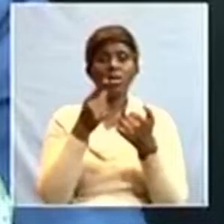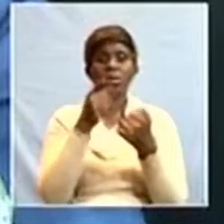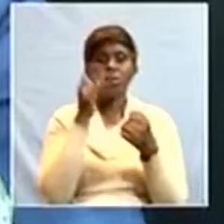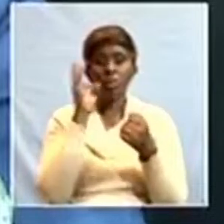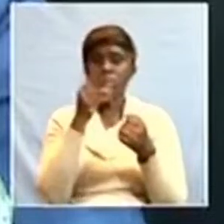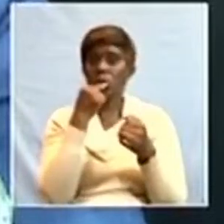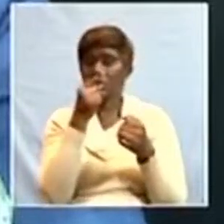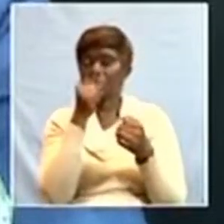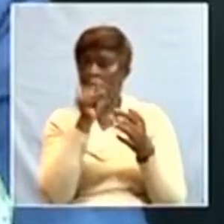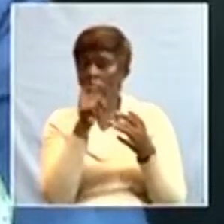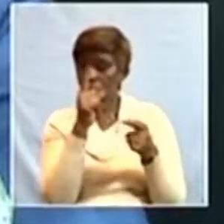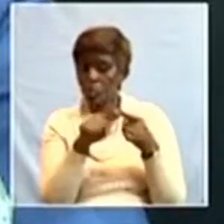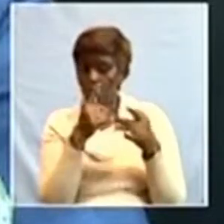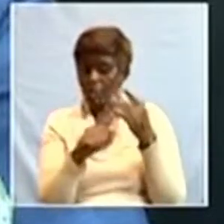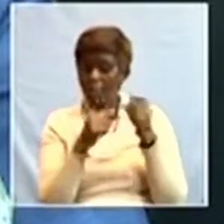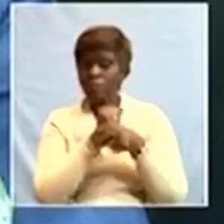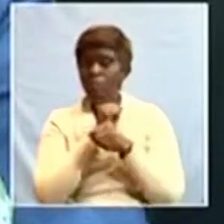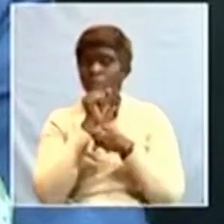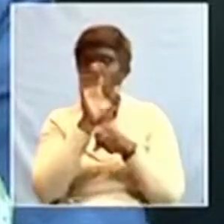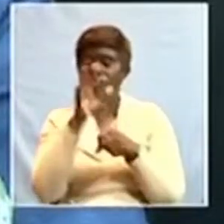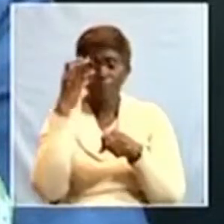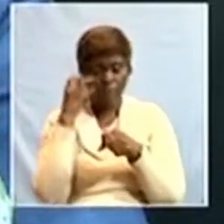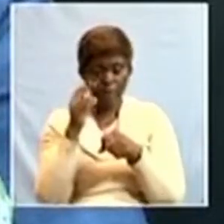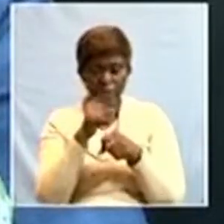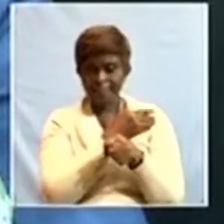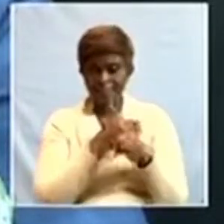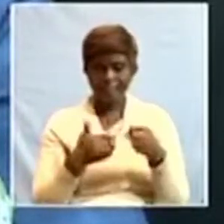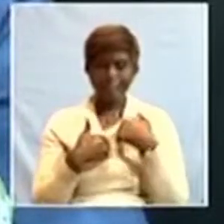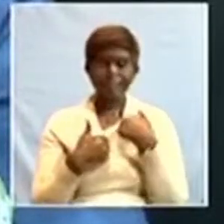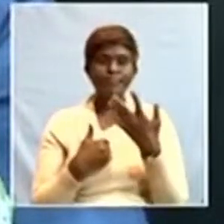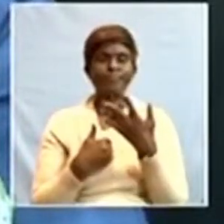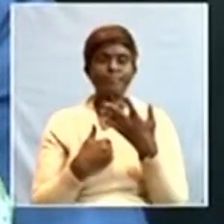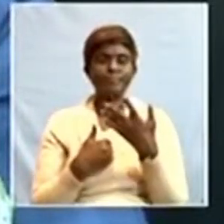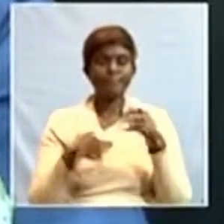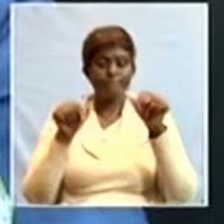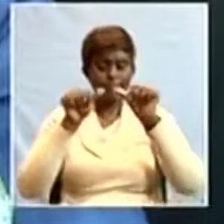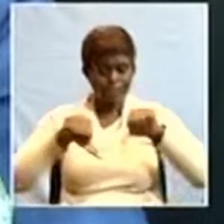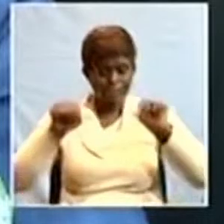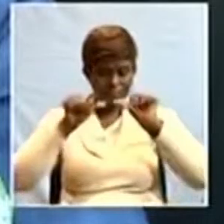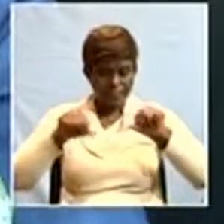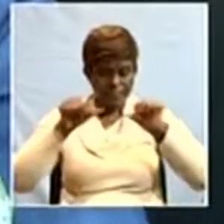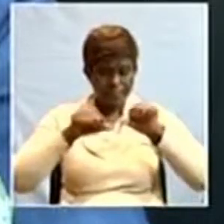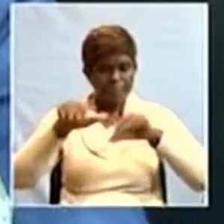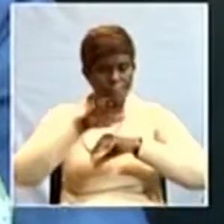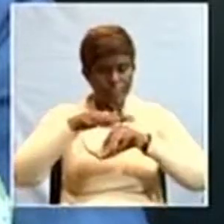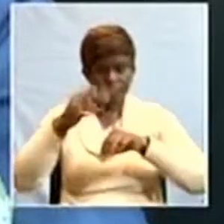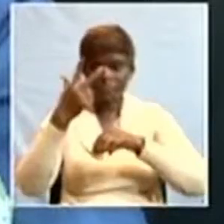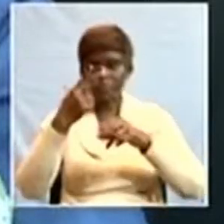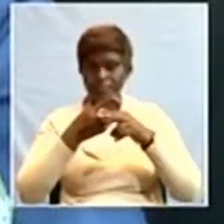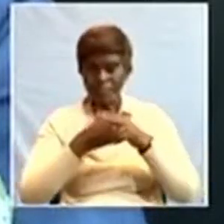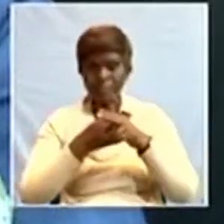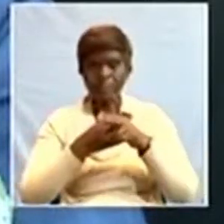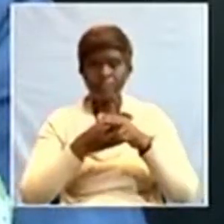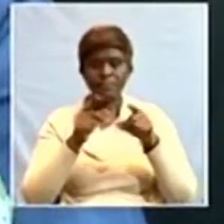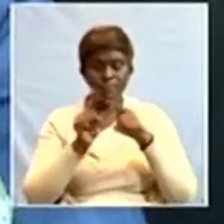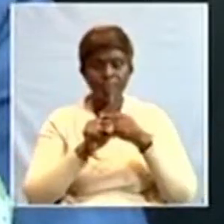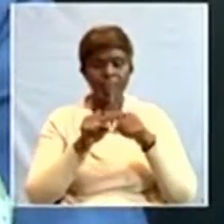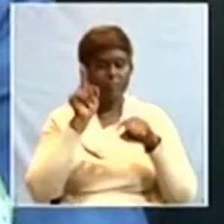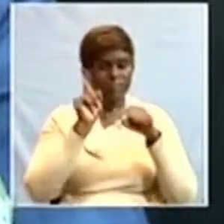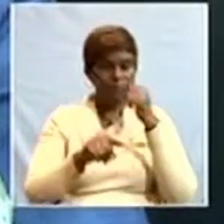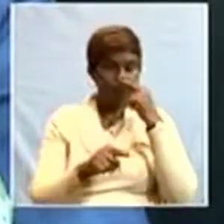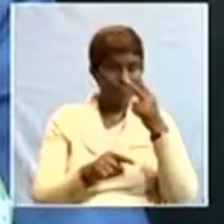implore you to ensure your officers take this serious. Audit takes over a period of 3 months. They can't